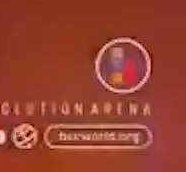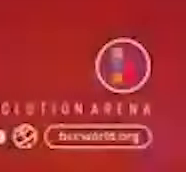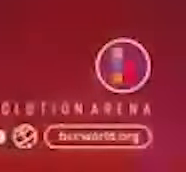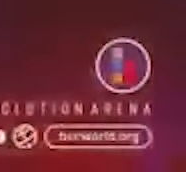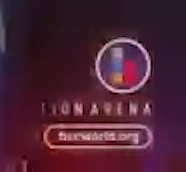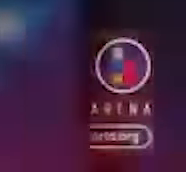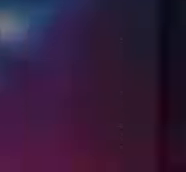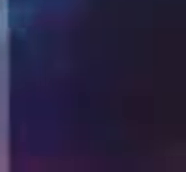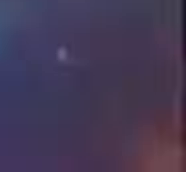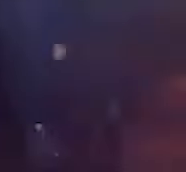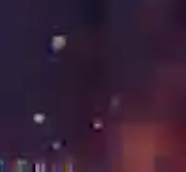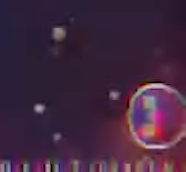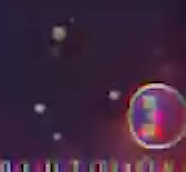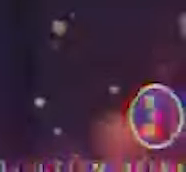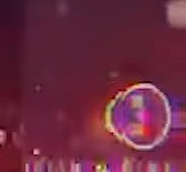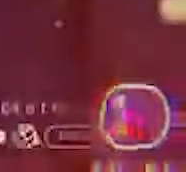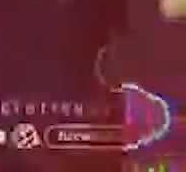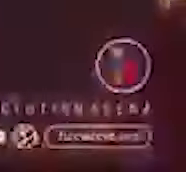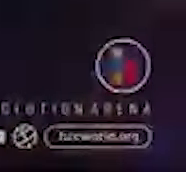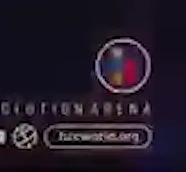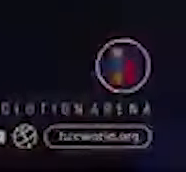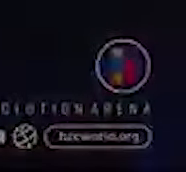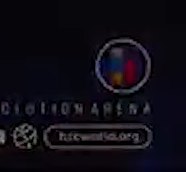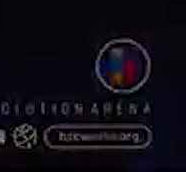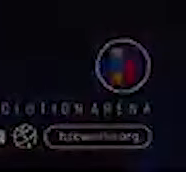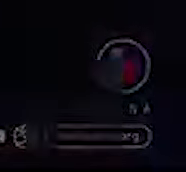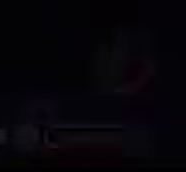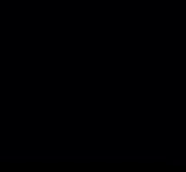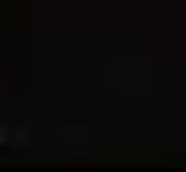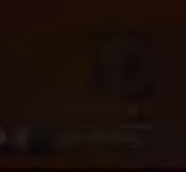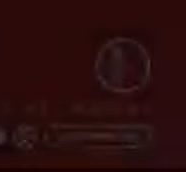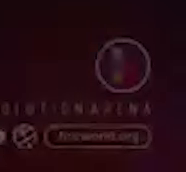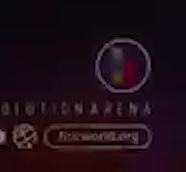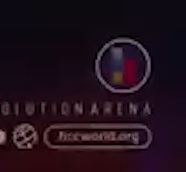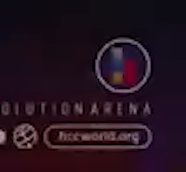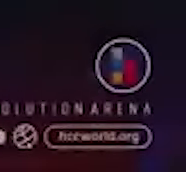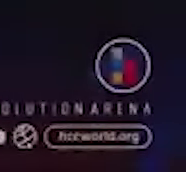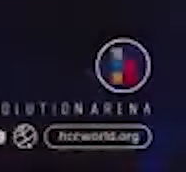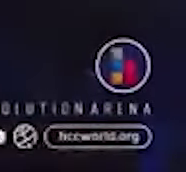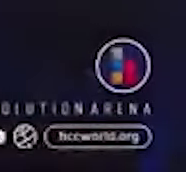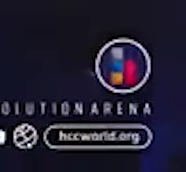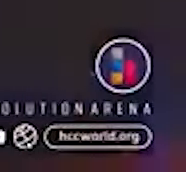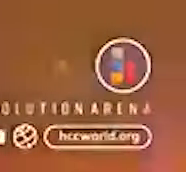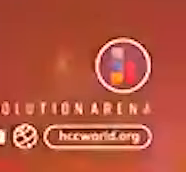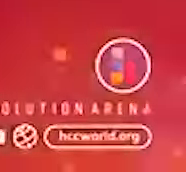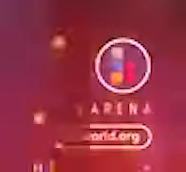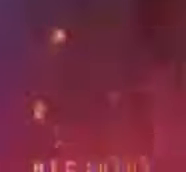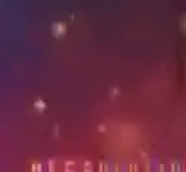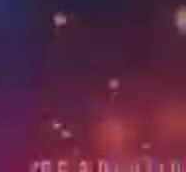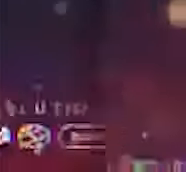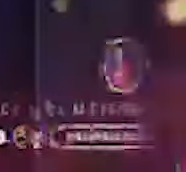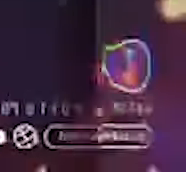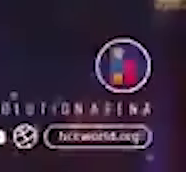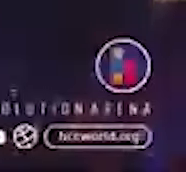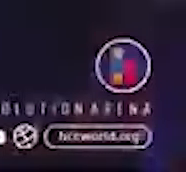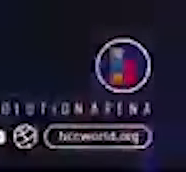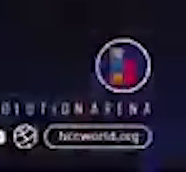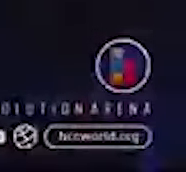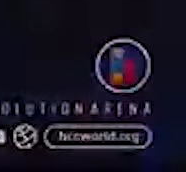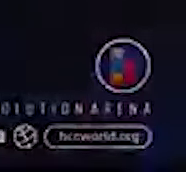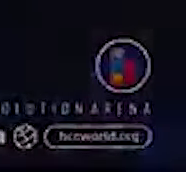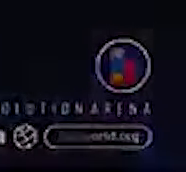chapter 19 from verse 1 down to 4. The Bible says, it came to pass that